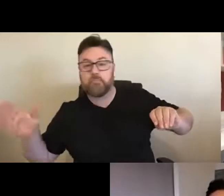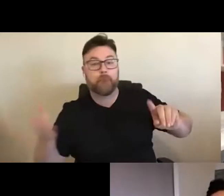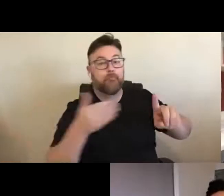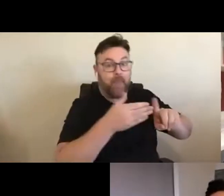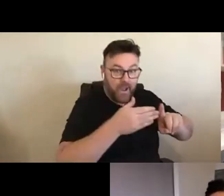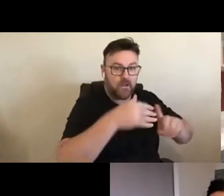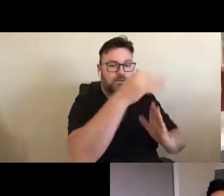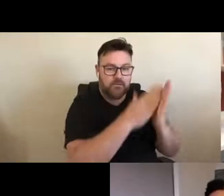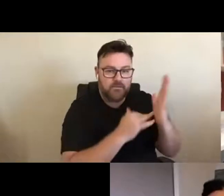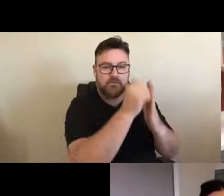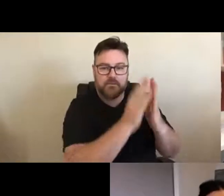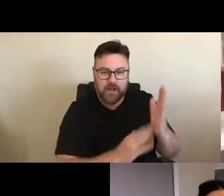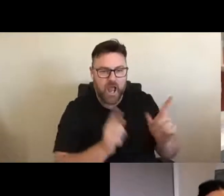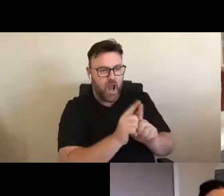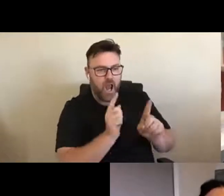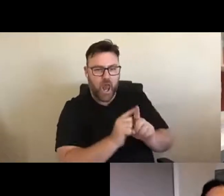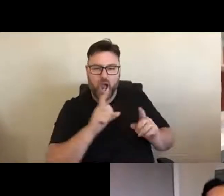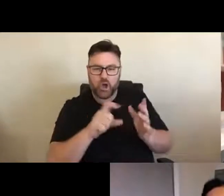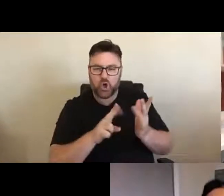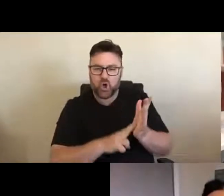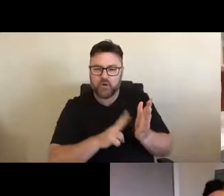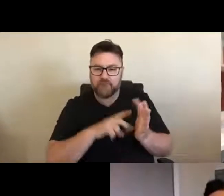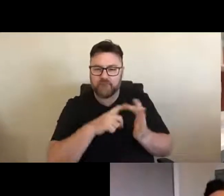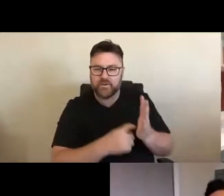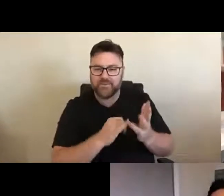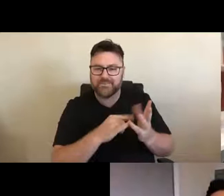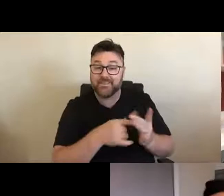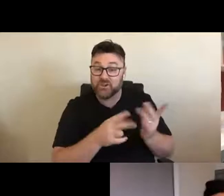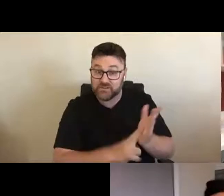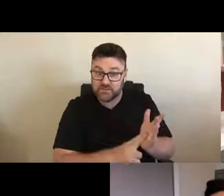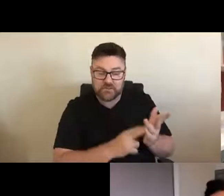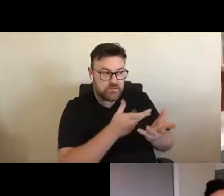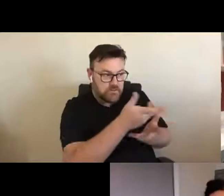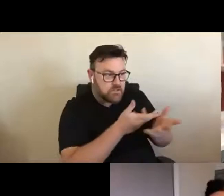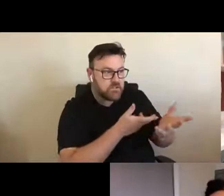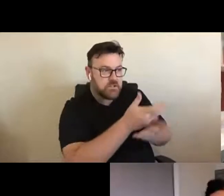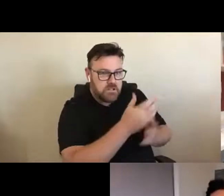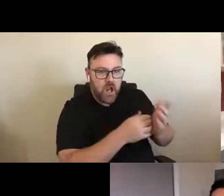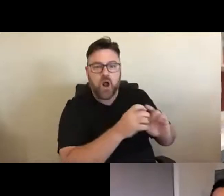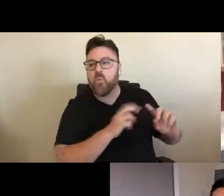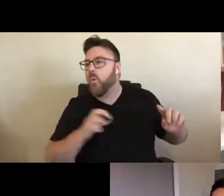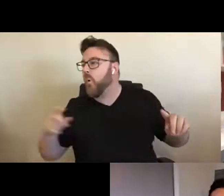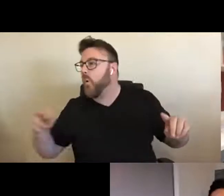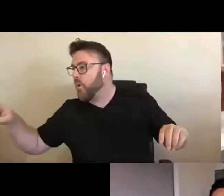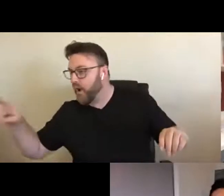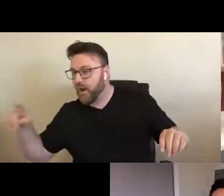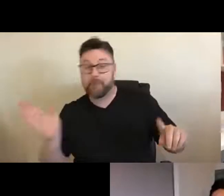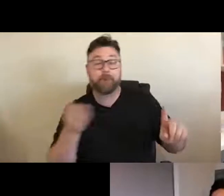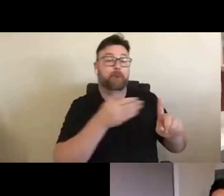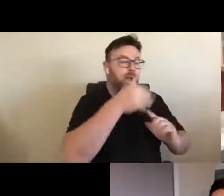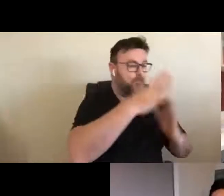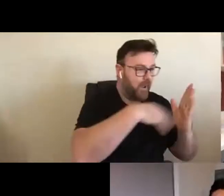my painting practice as much out walking slowly in the landscape as it is in the studio. And that took a long time